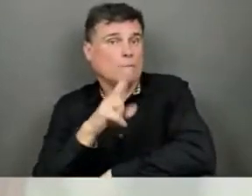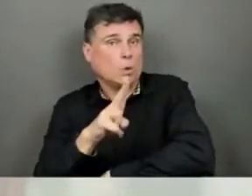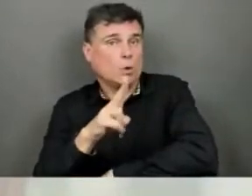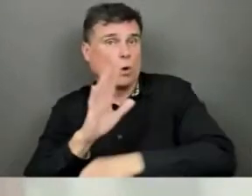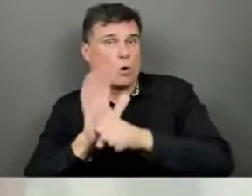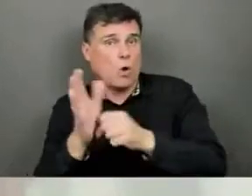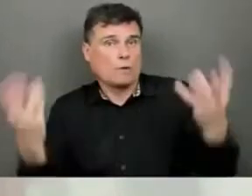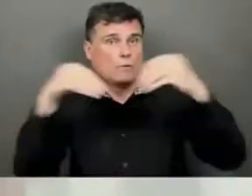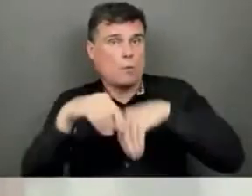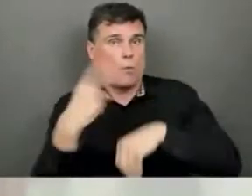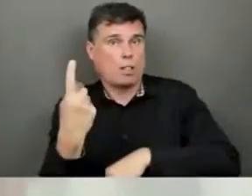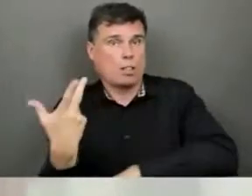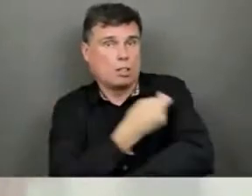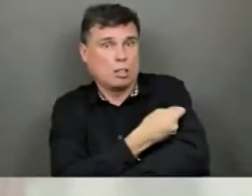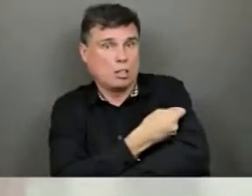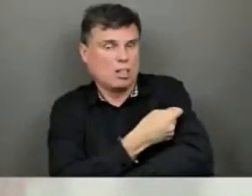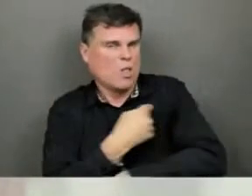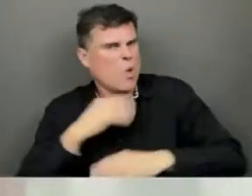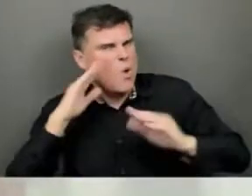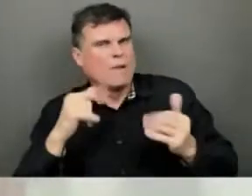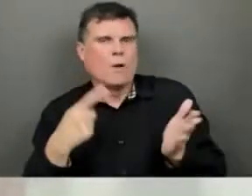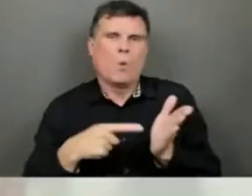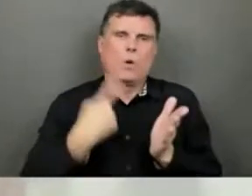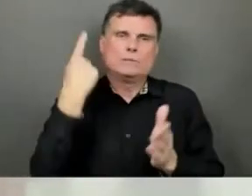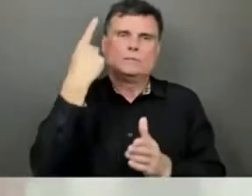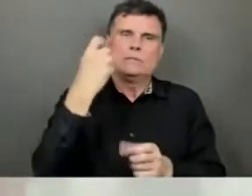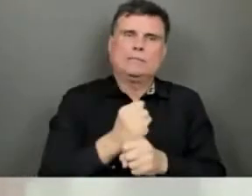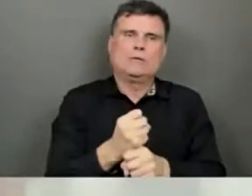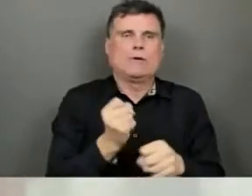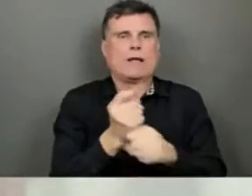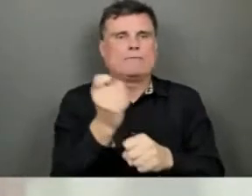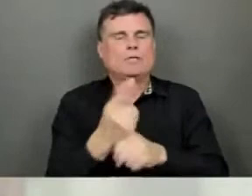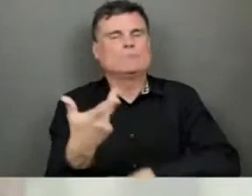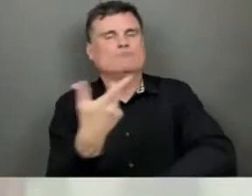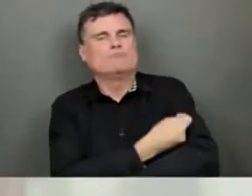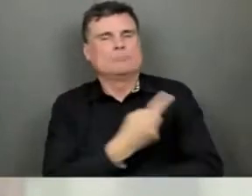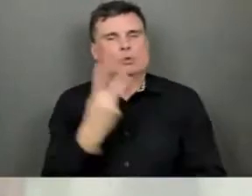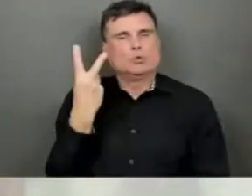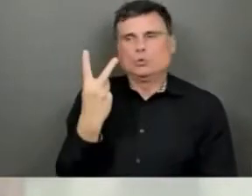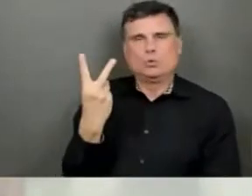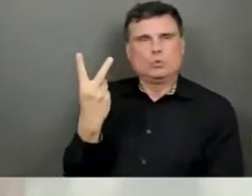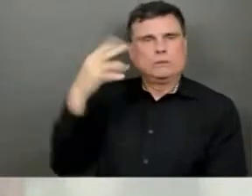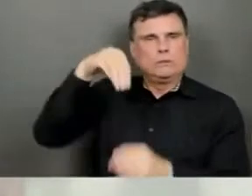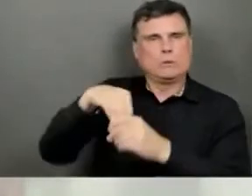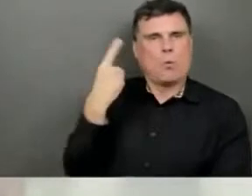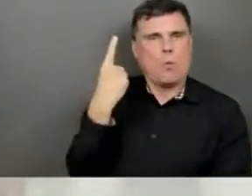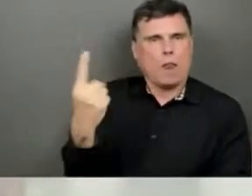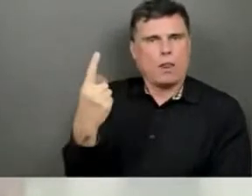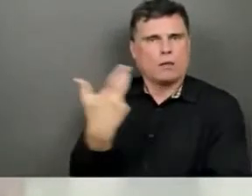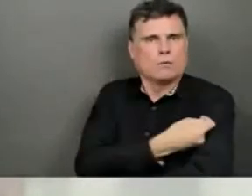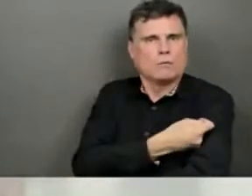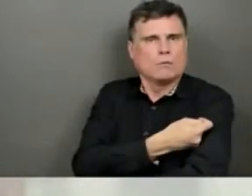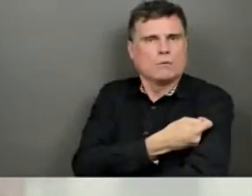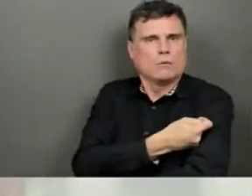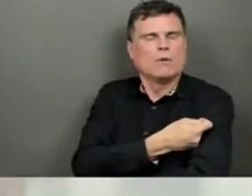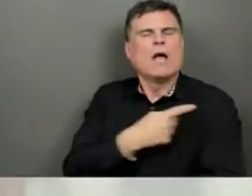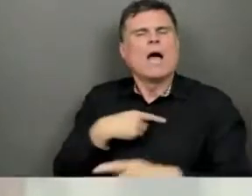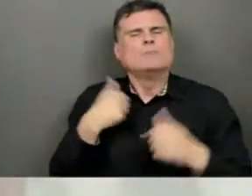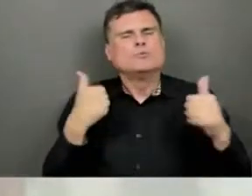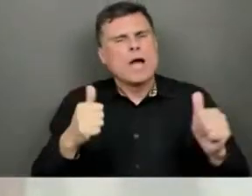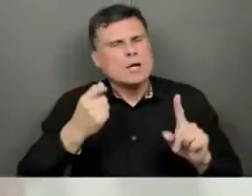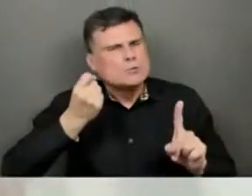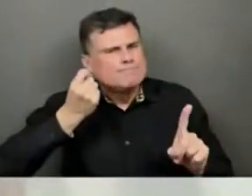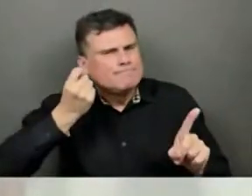will receive a COVID shot? Is that the assumption you're working under? And I want to understand